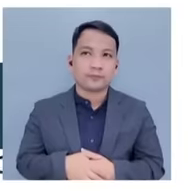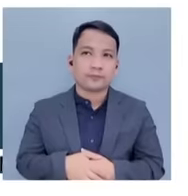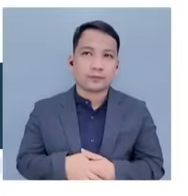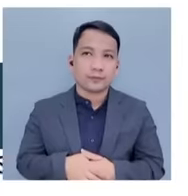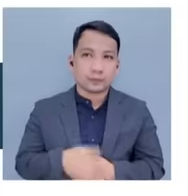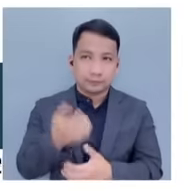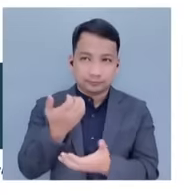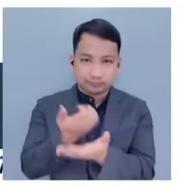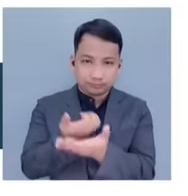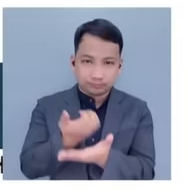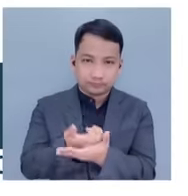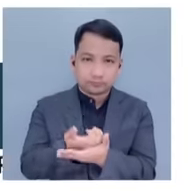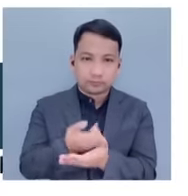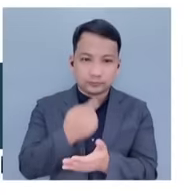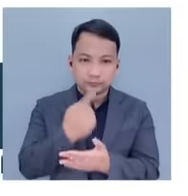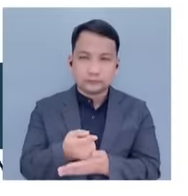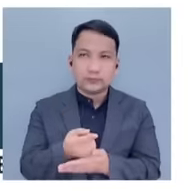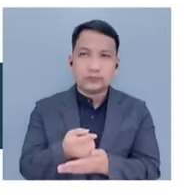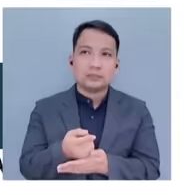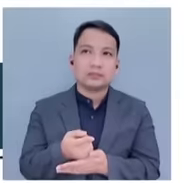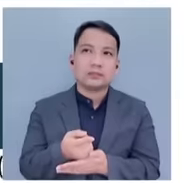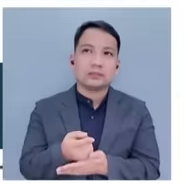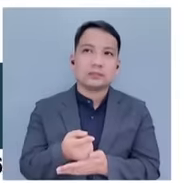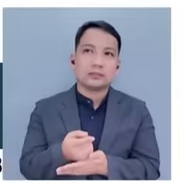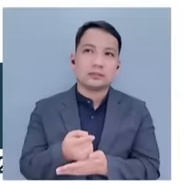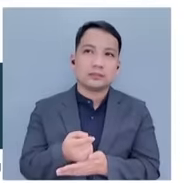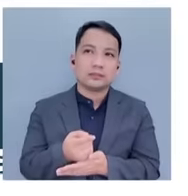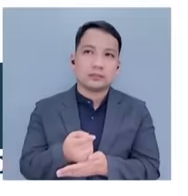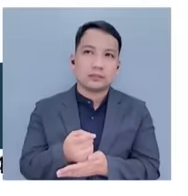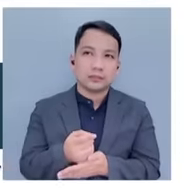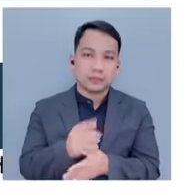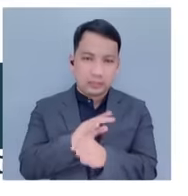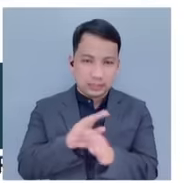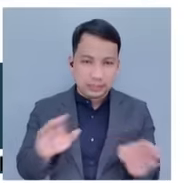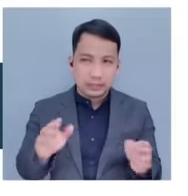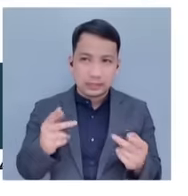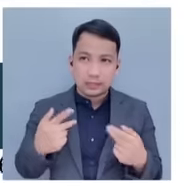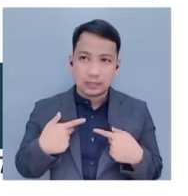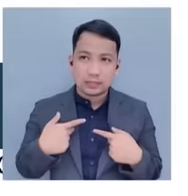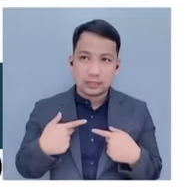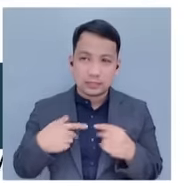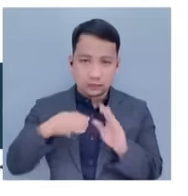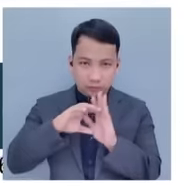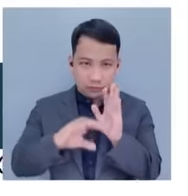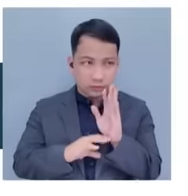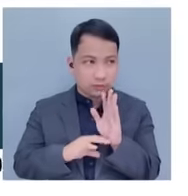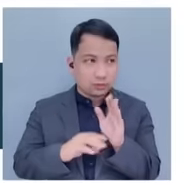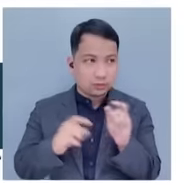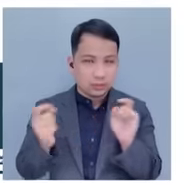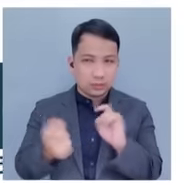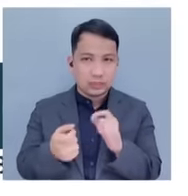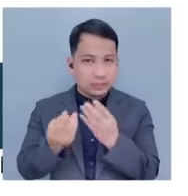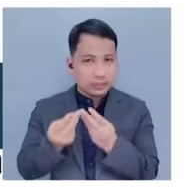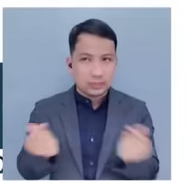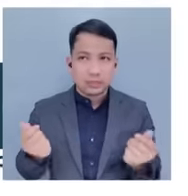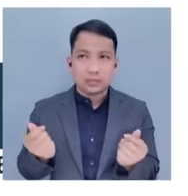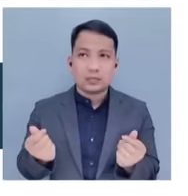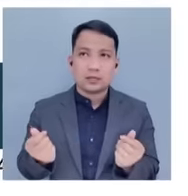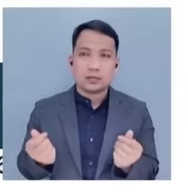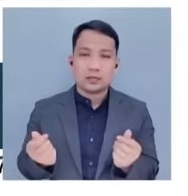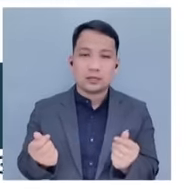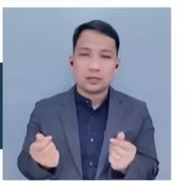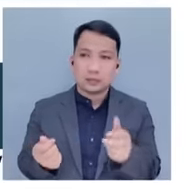economists who say that it's not, the charter change is not the solution should be listened